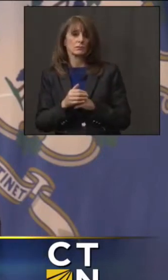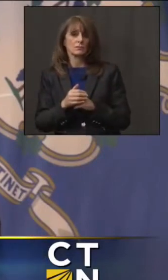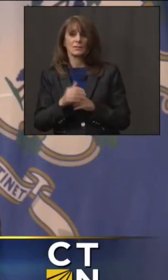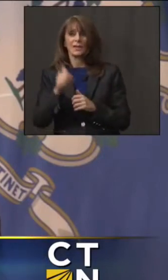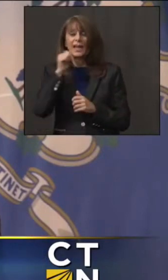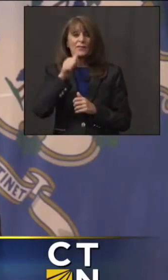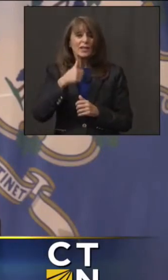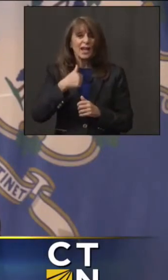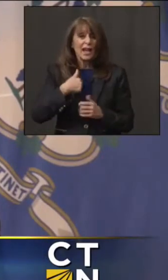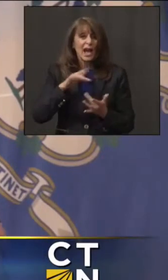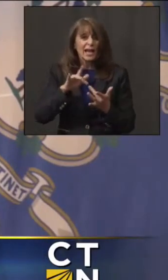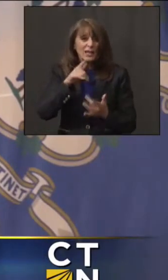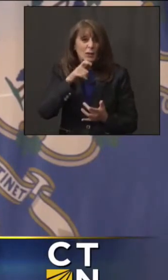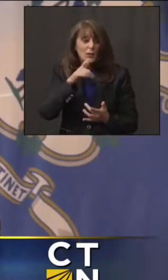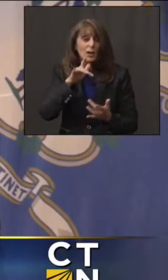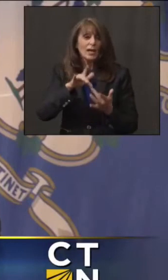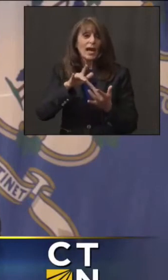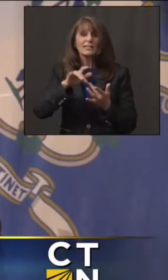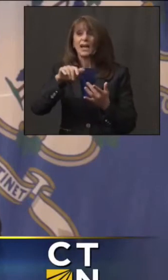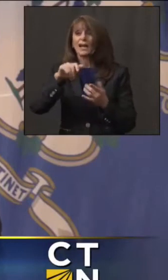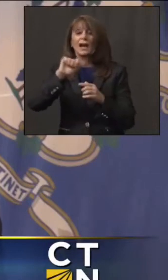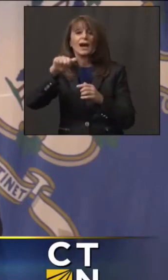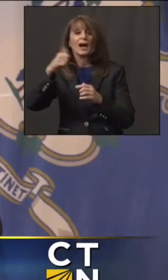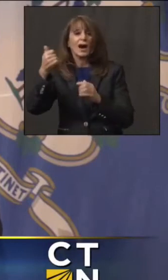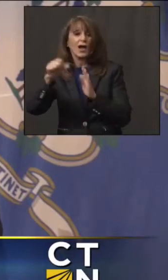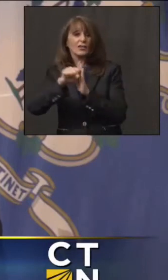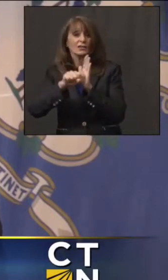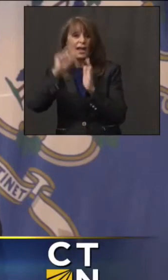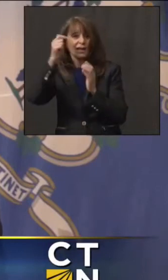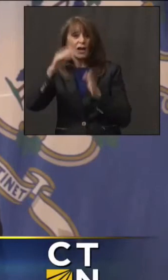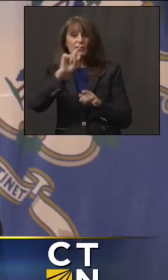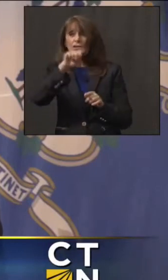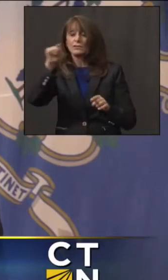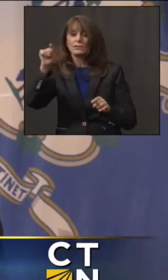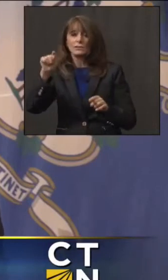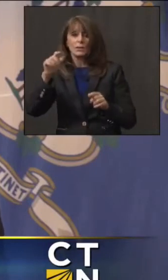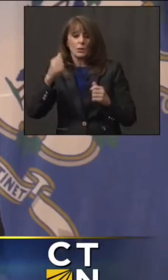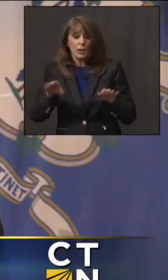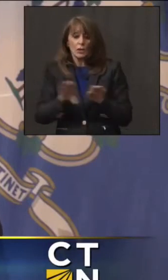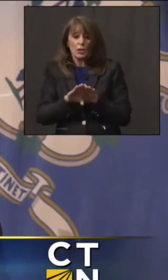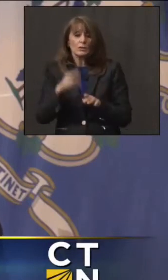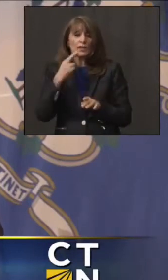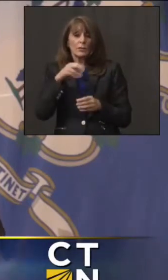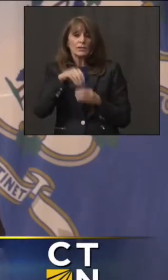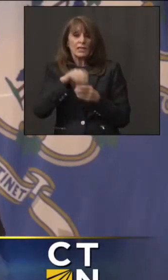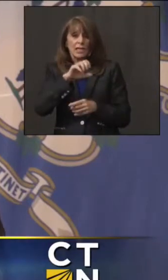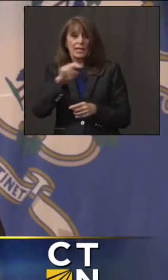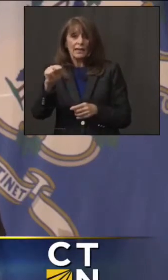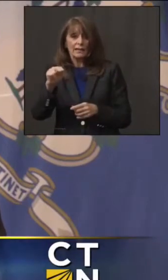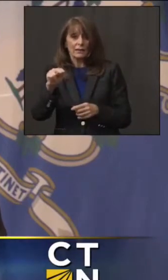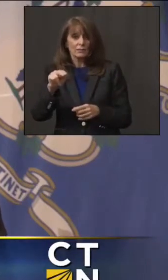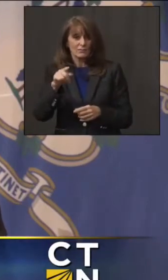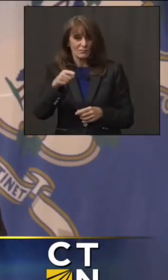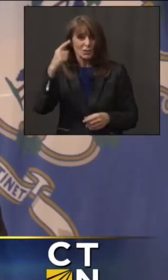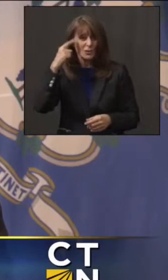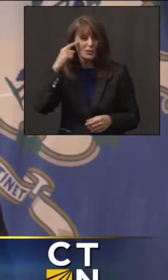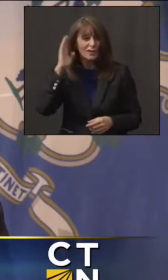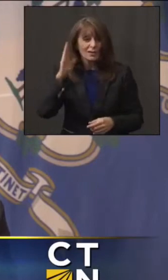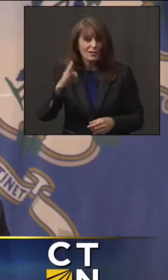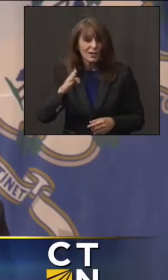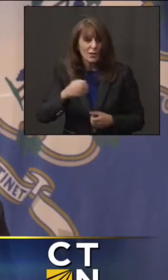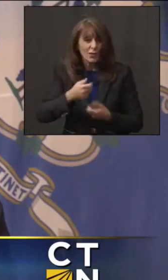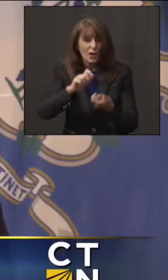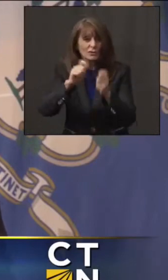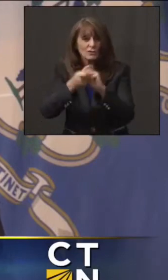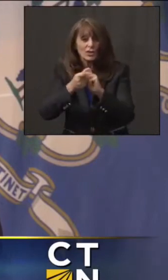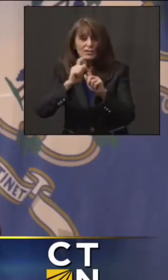mean, we can close down restaurants in just Connecticut if you think that would make a dramatic difference. We're